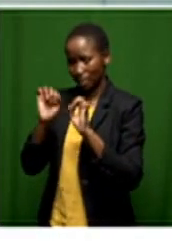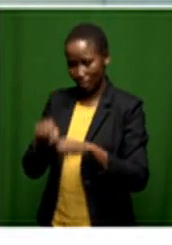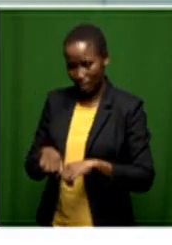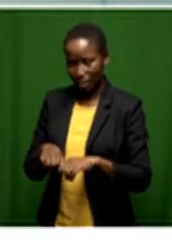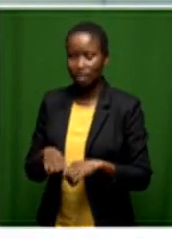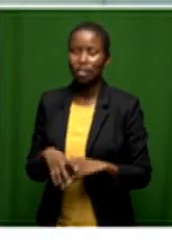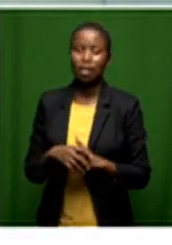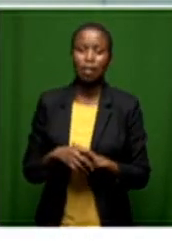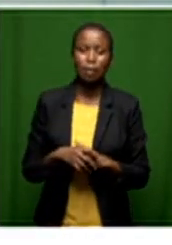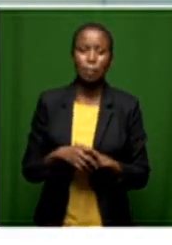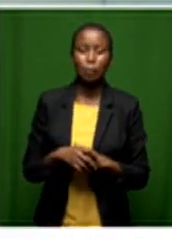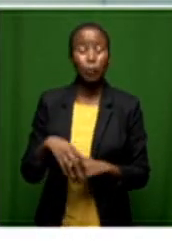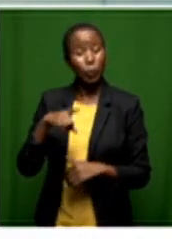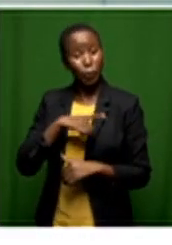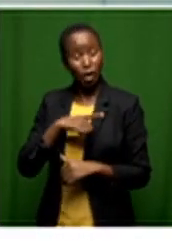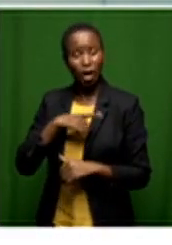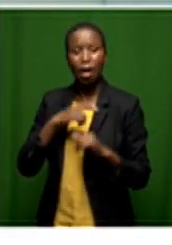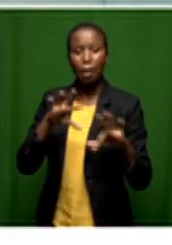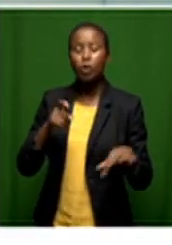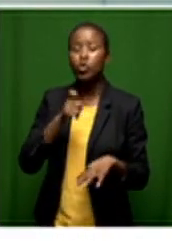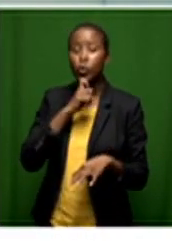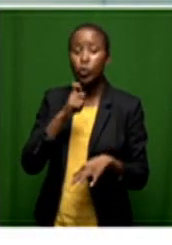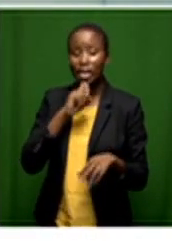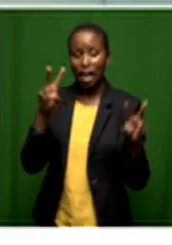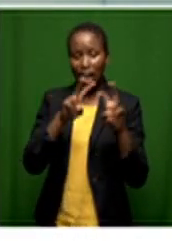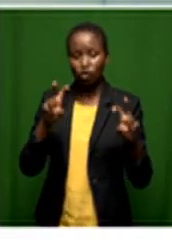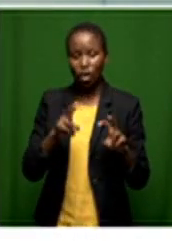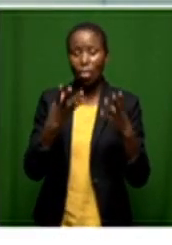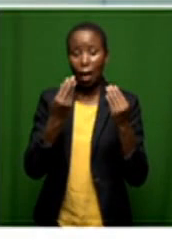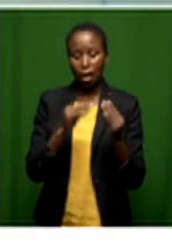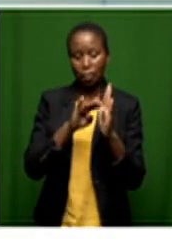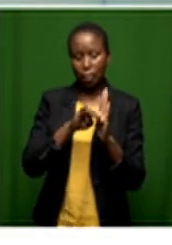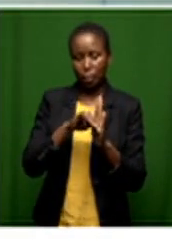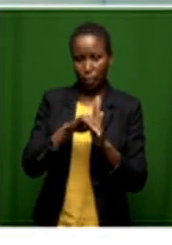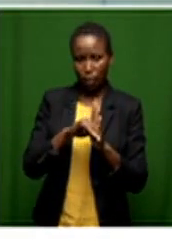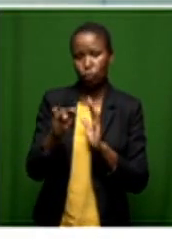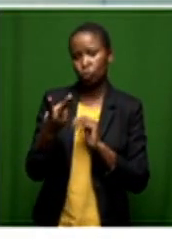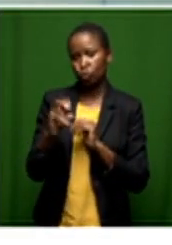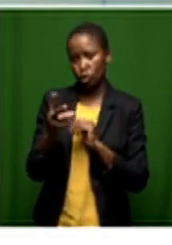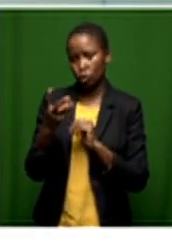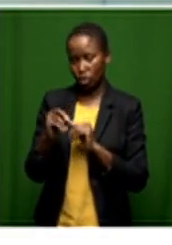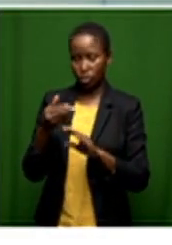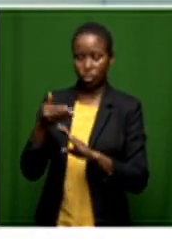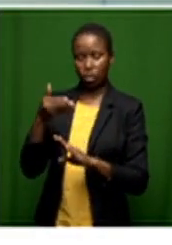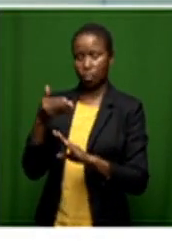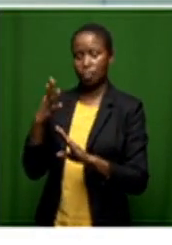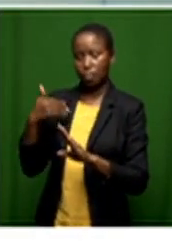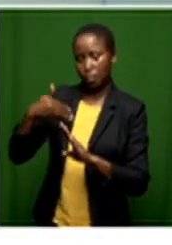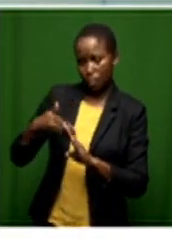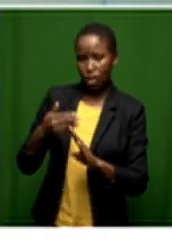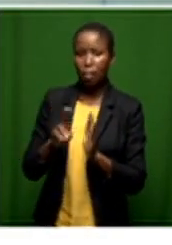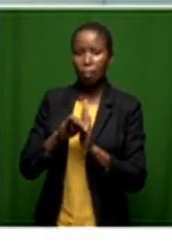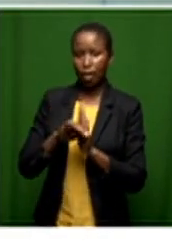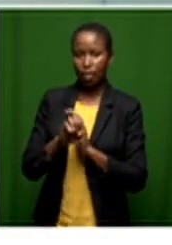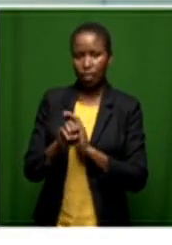The demand has actually reduced relative to the first 3 months of 2020. So even though we